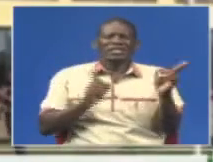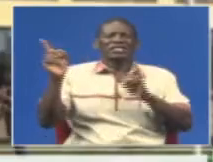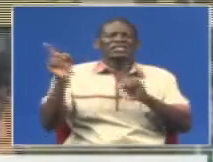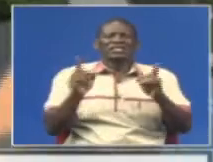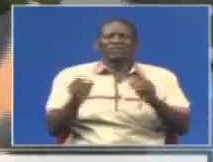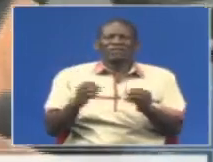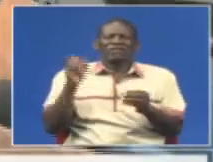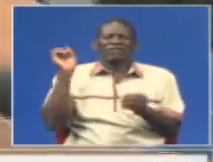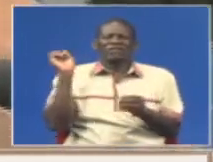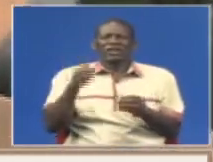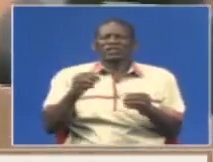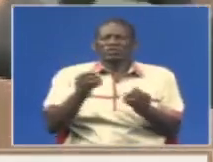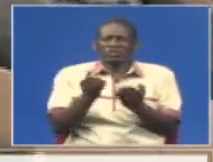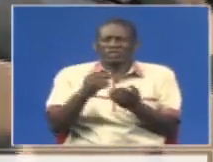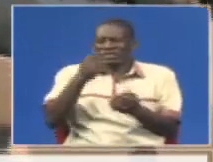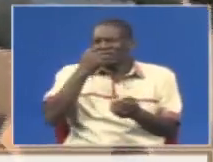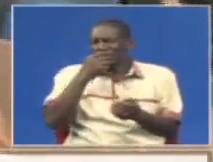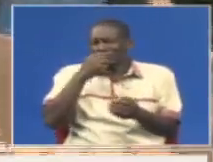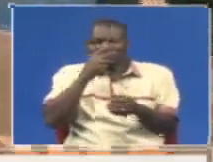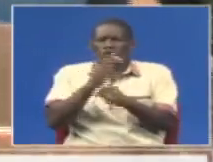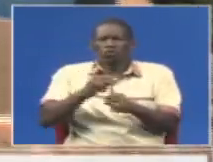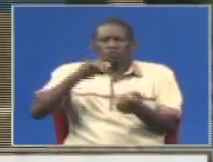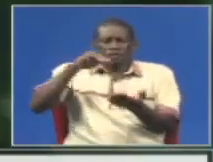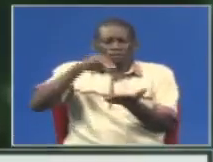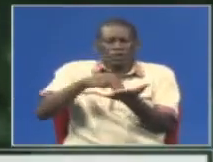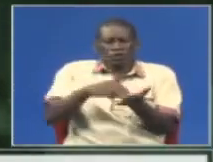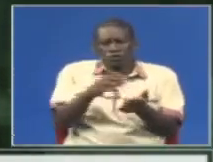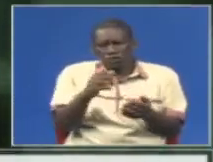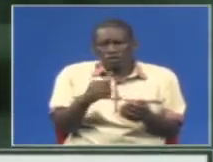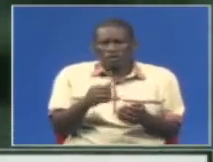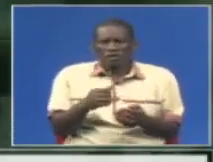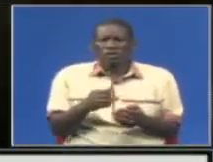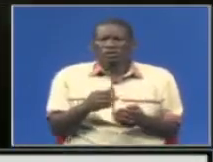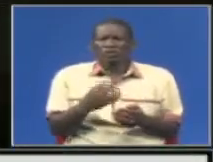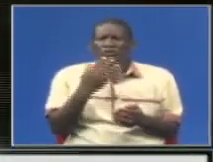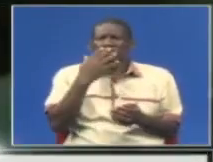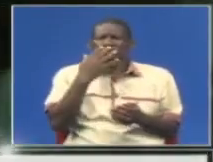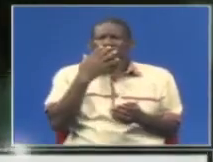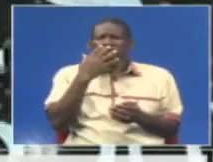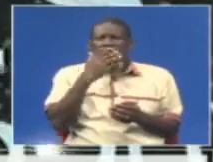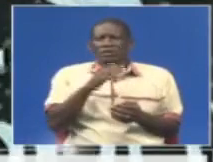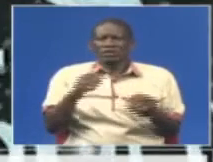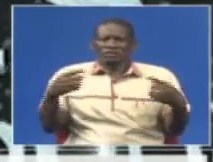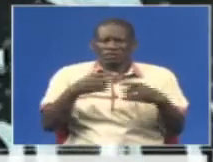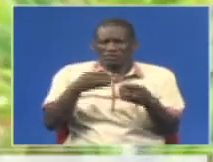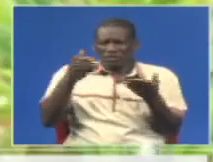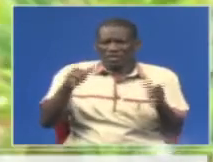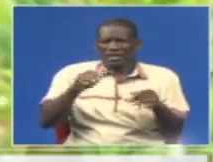kilometers away to Zanzibar, spent millions of shillings to smell the scent of spices at the